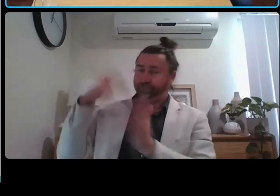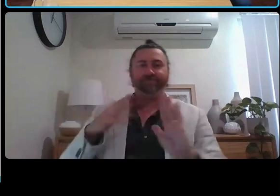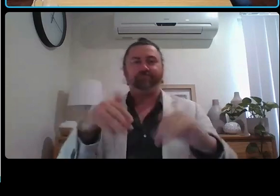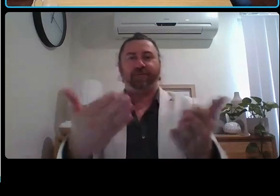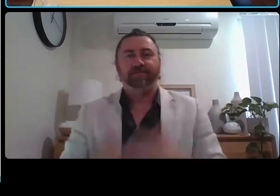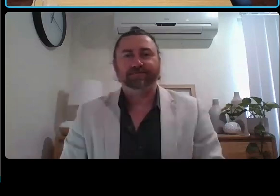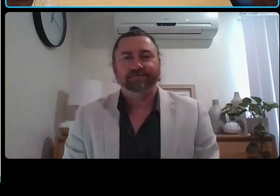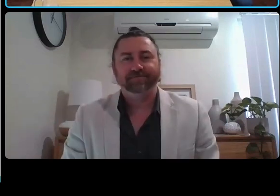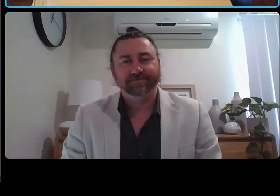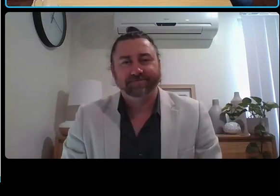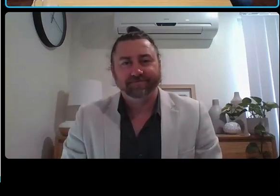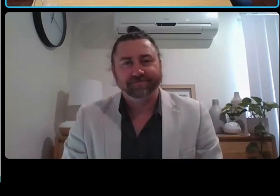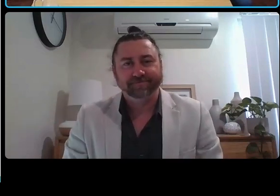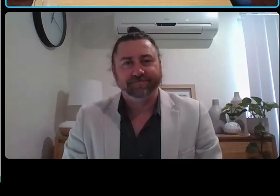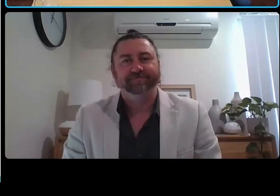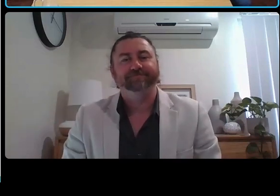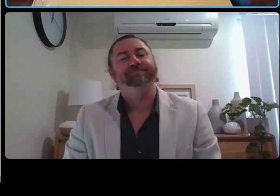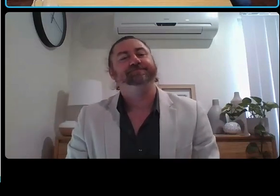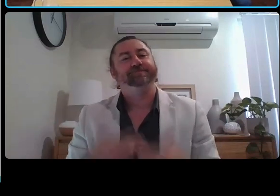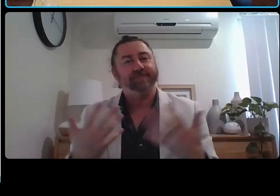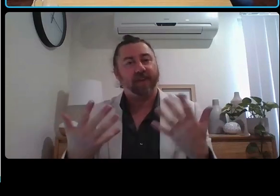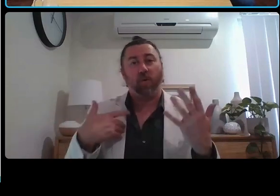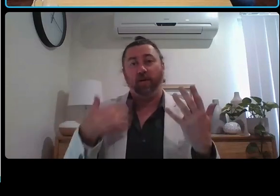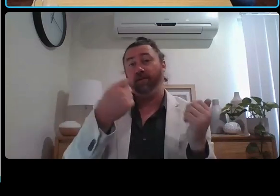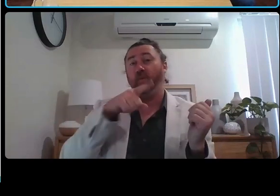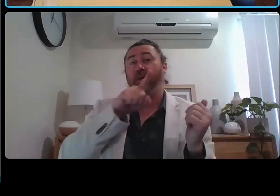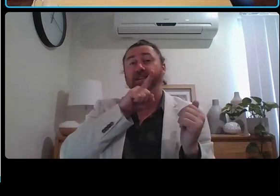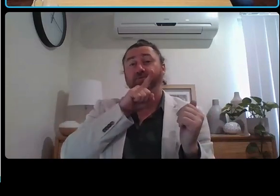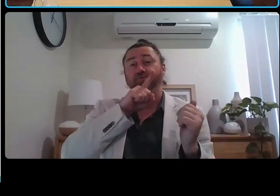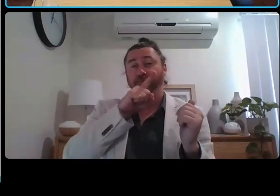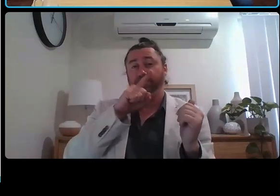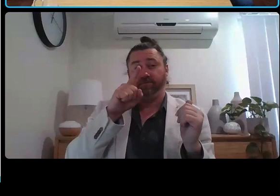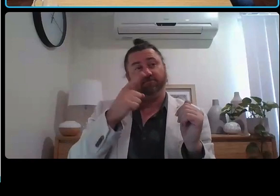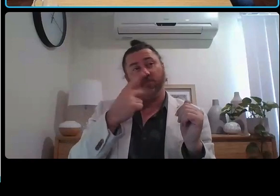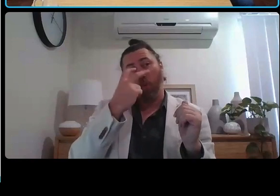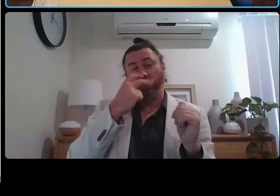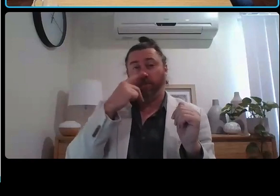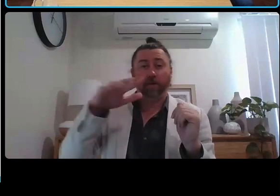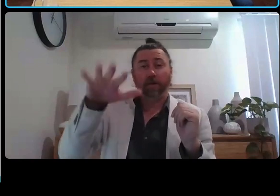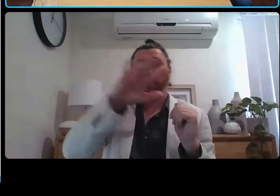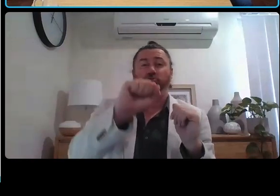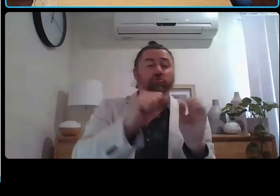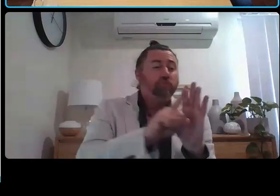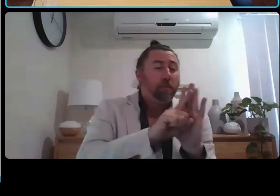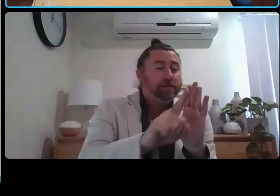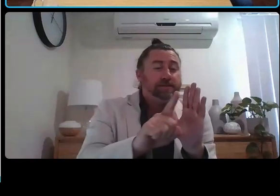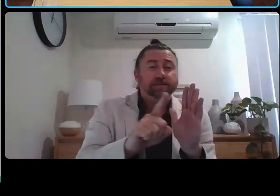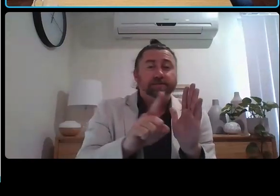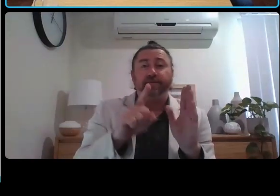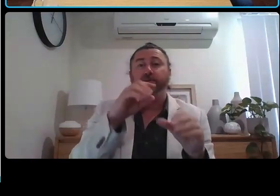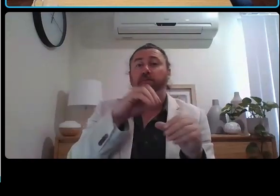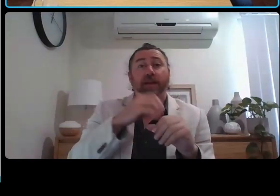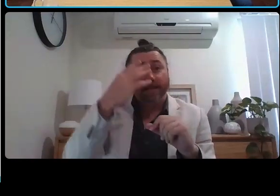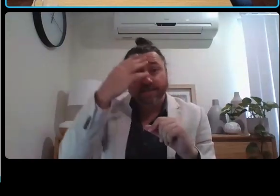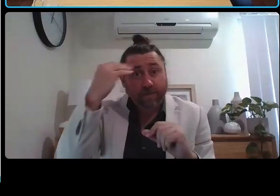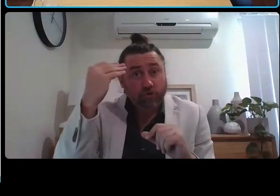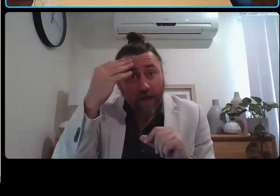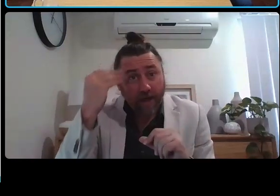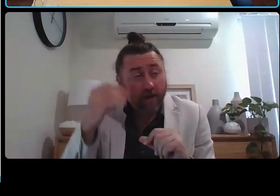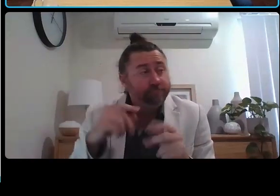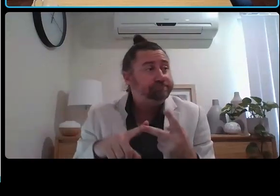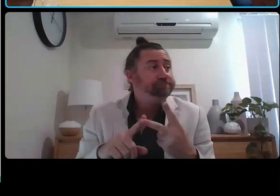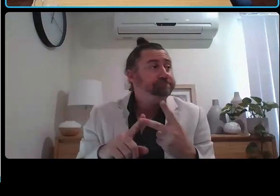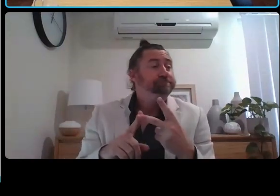So through this process, we've engaged with over 100 older Australians, their representatives, inclusive of people with dementia, people